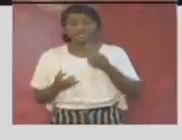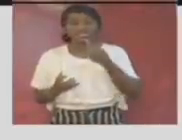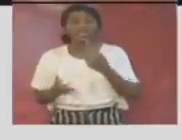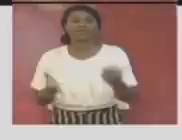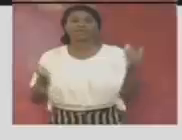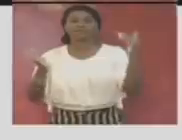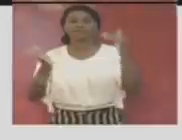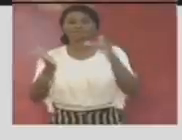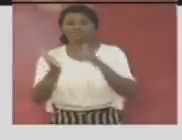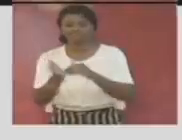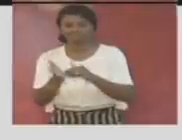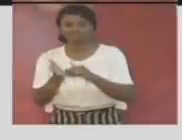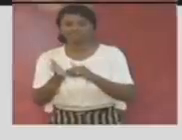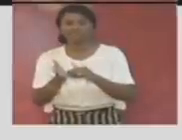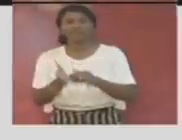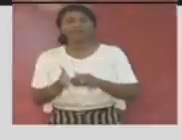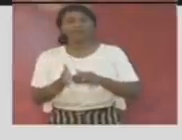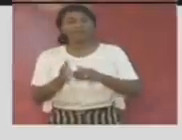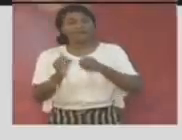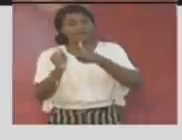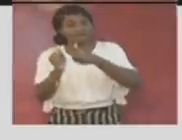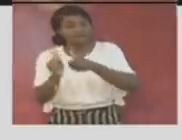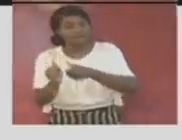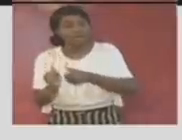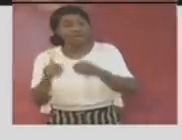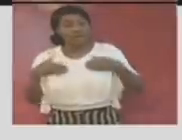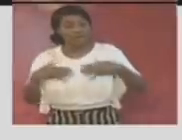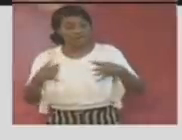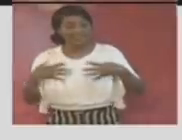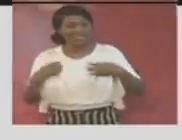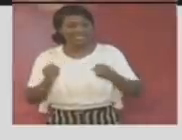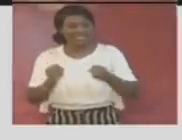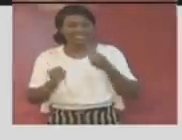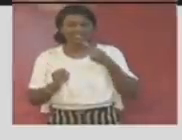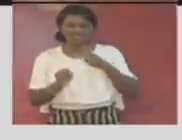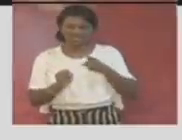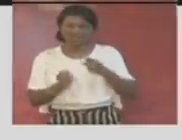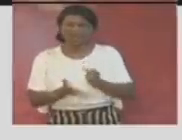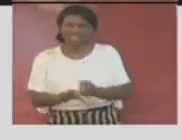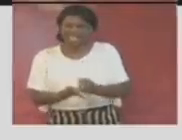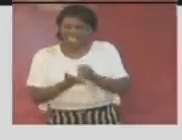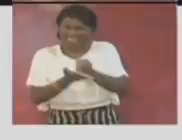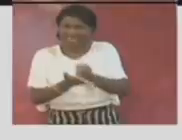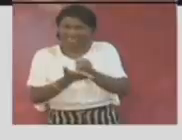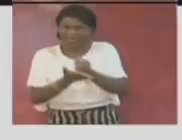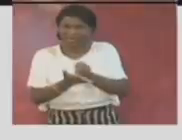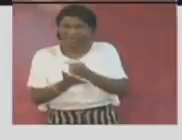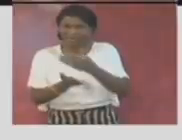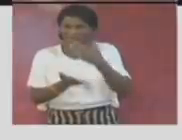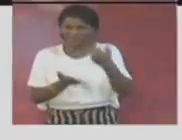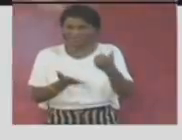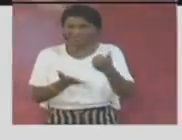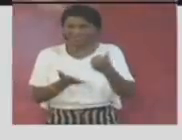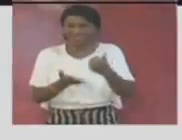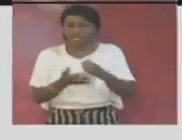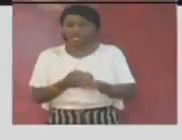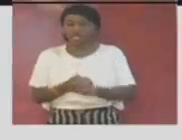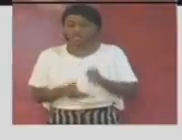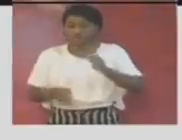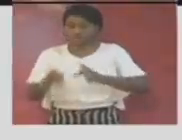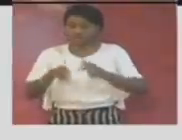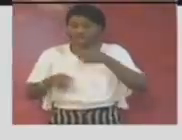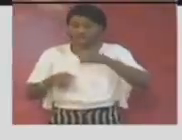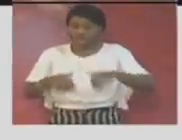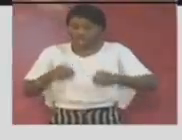reiterating that the public health measures that we've been taking have been to some extent sparing that under 19 age group,